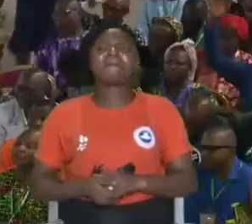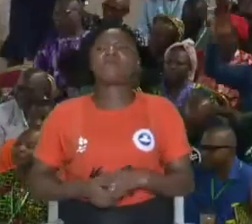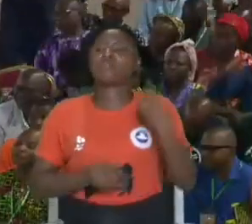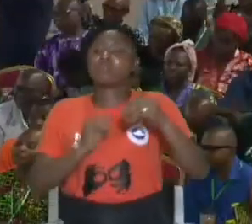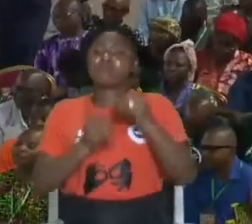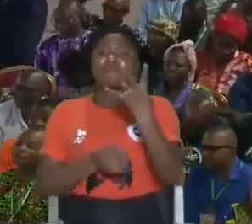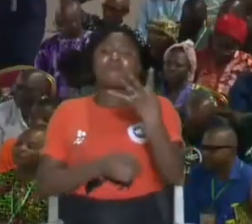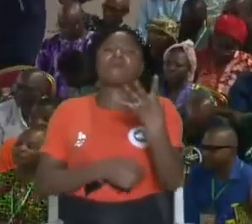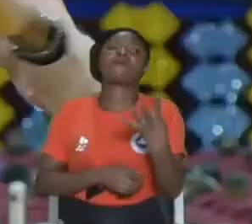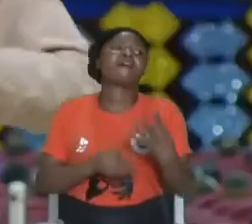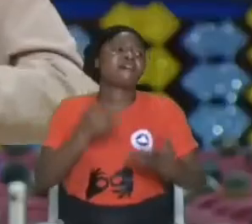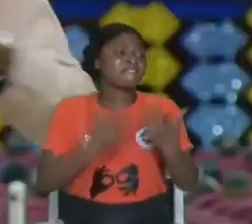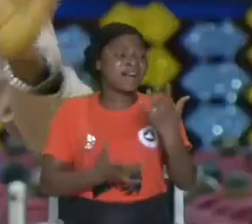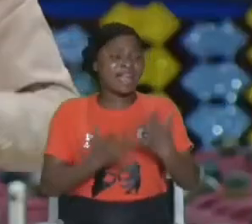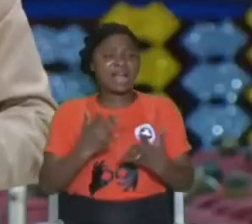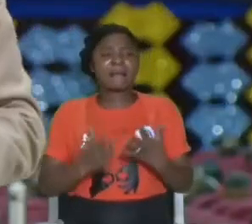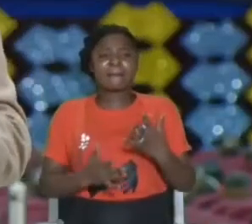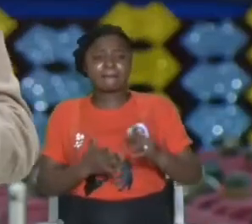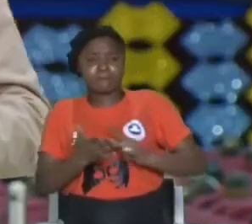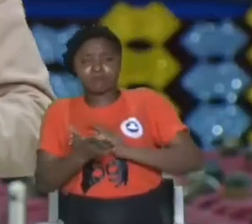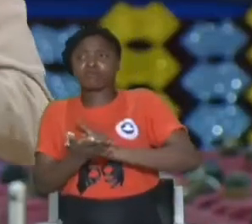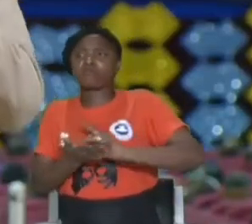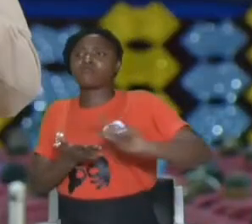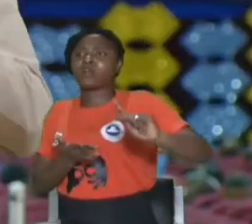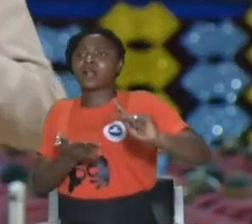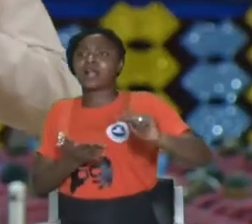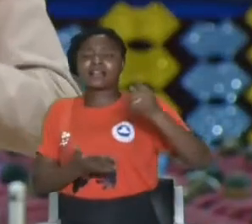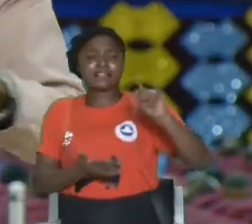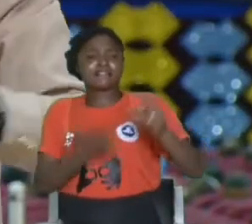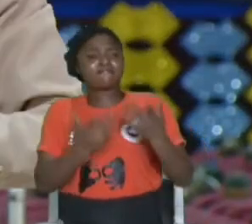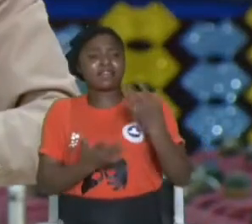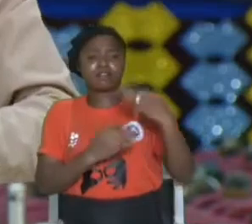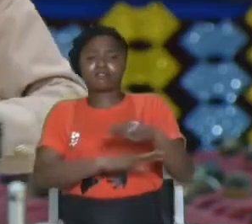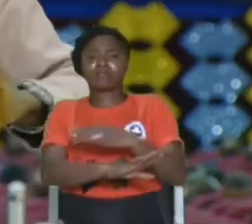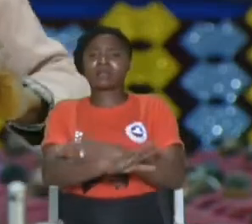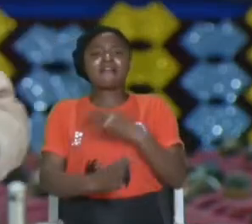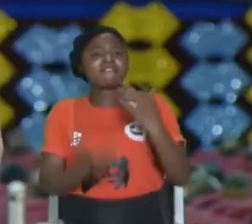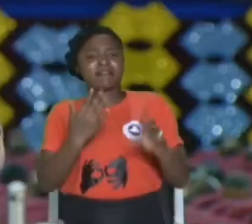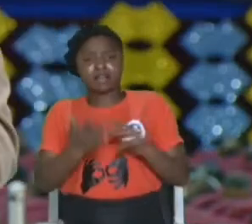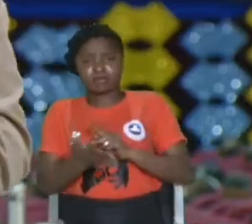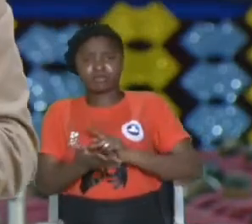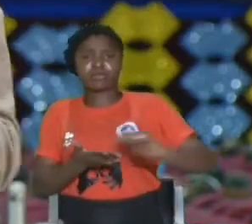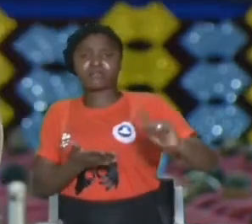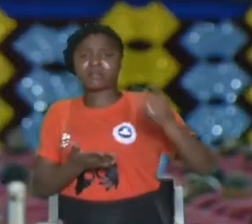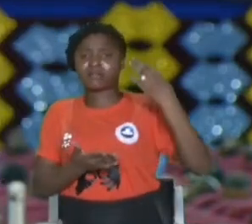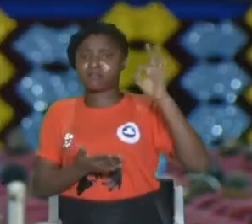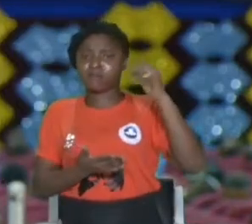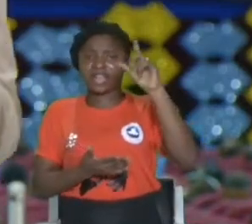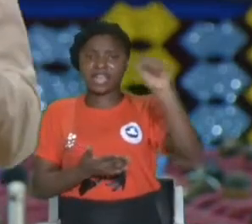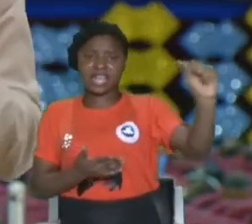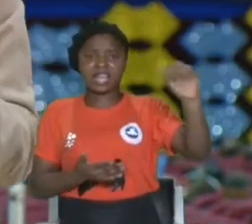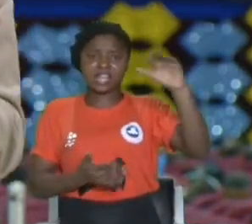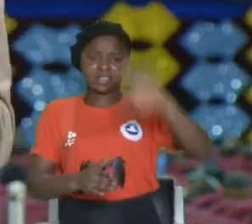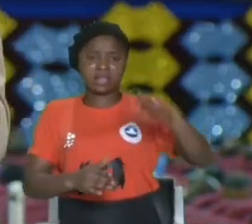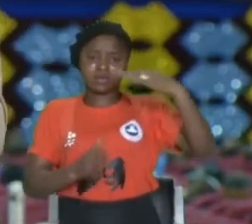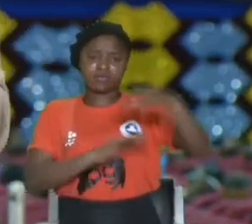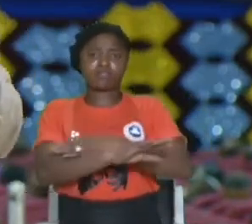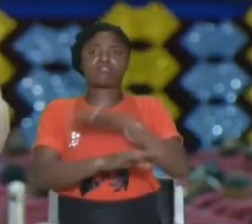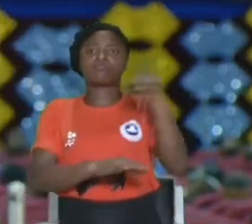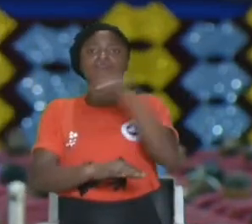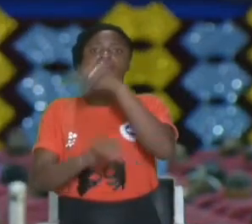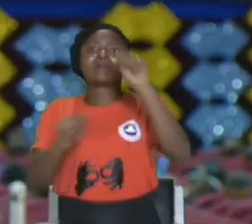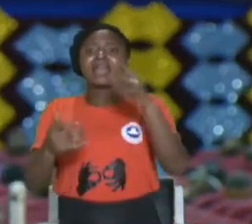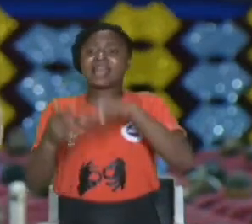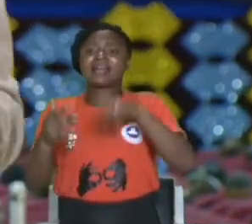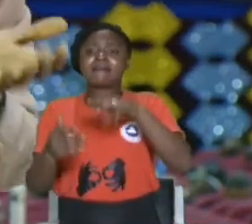Number four, fire purifies for a child of God. Fire purifies for a child of God. You can read Malachi chapter